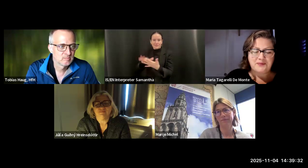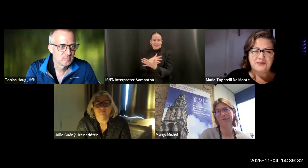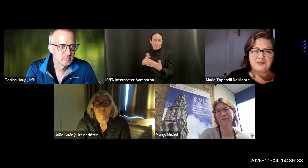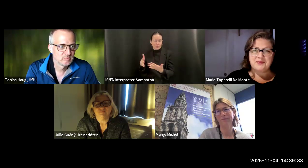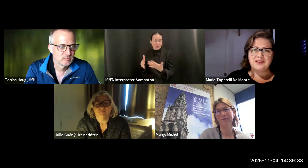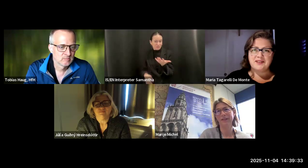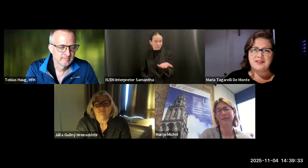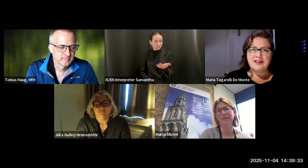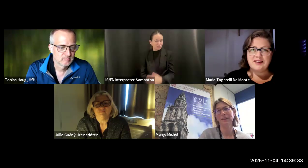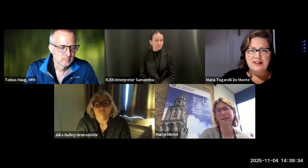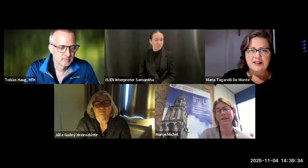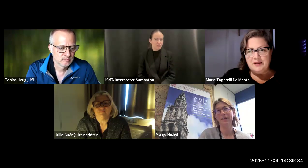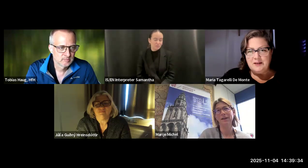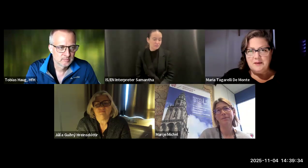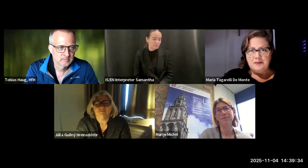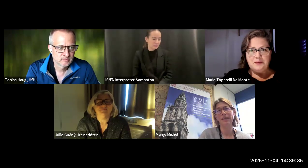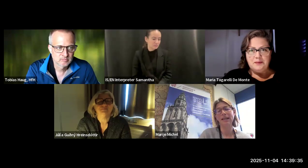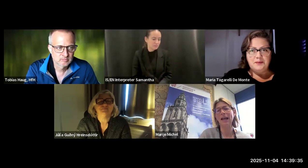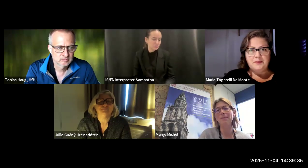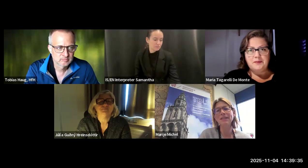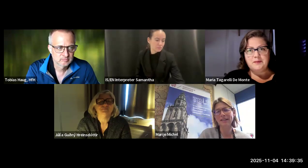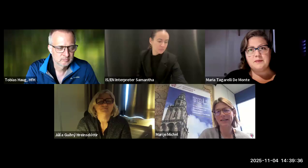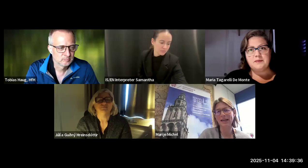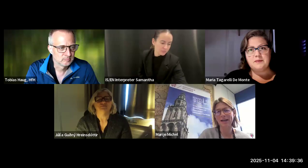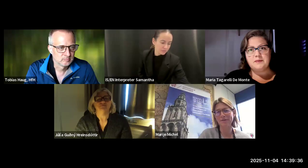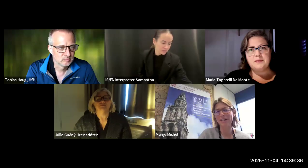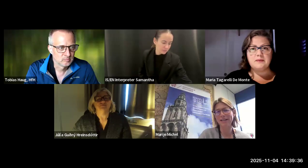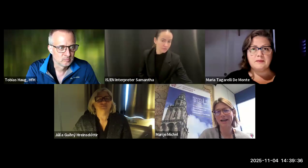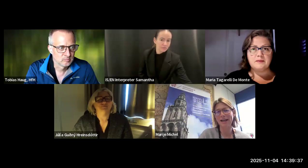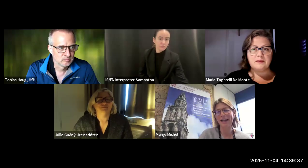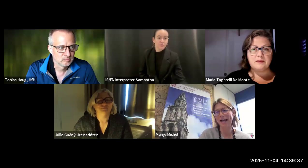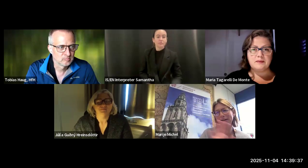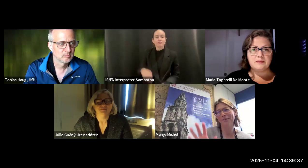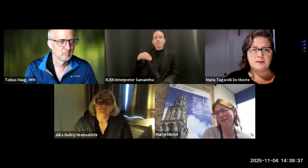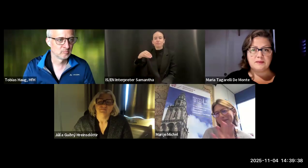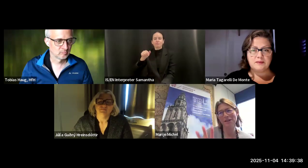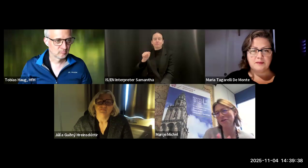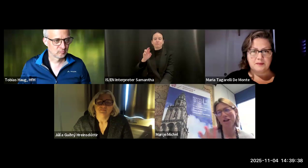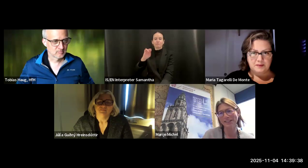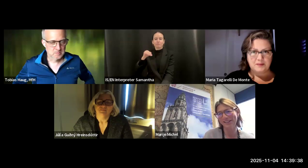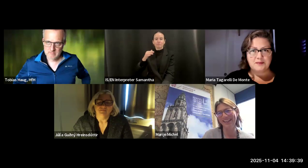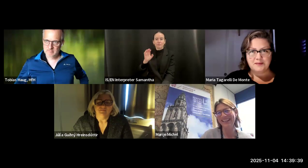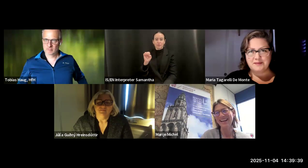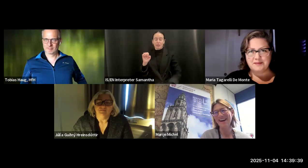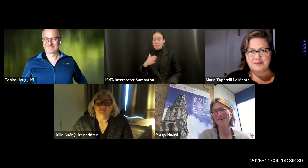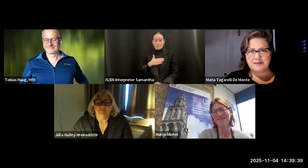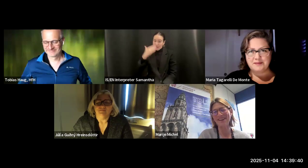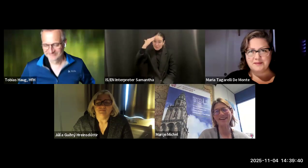you. Yeah. I must say that I really I lack